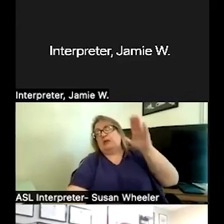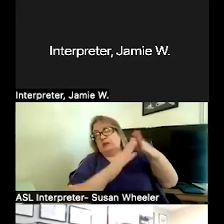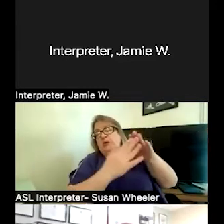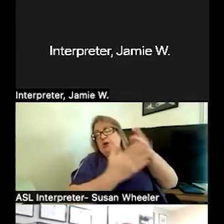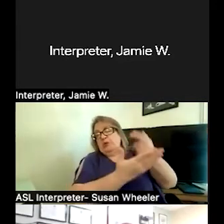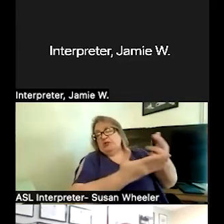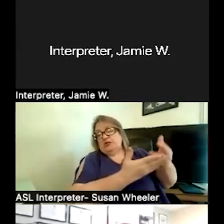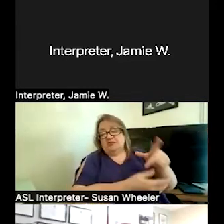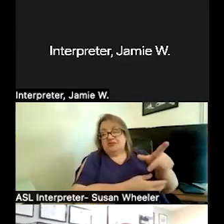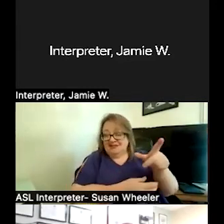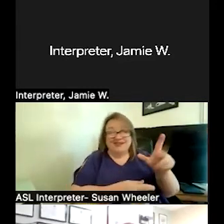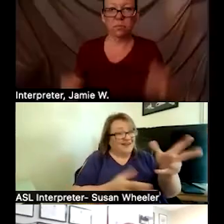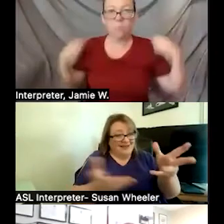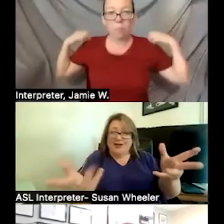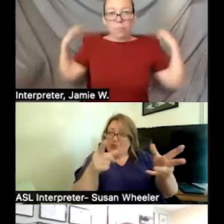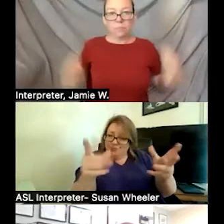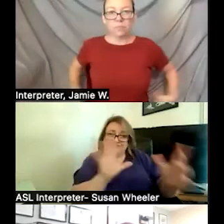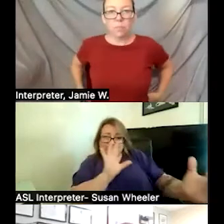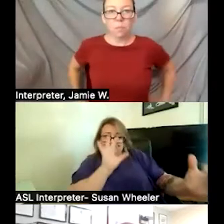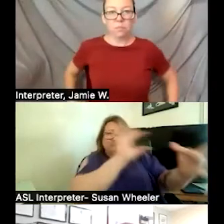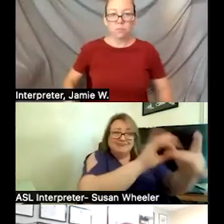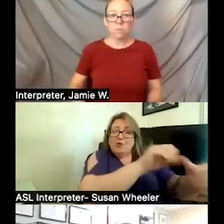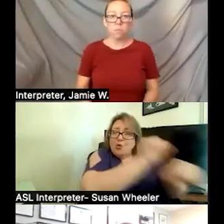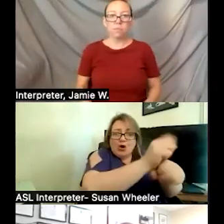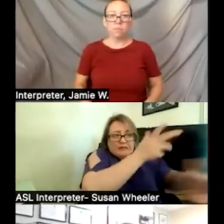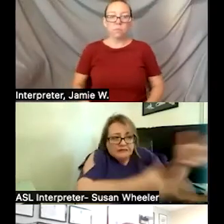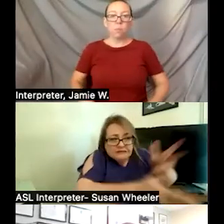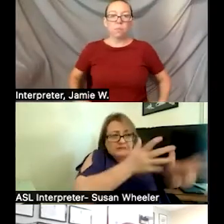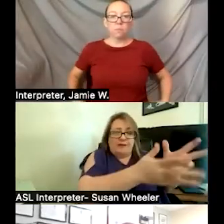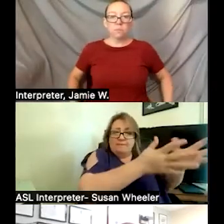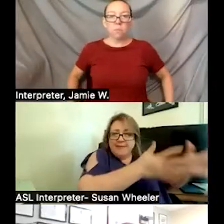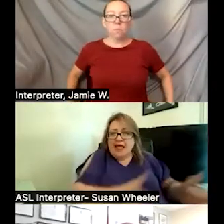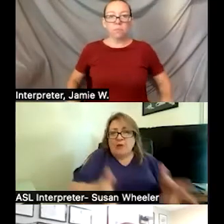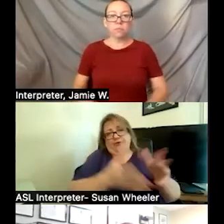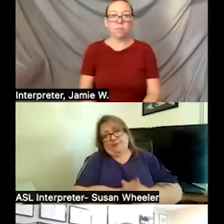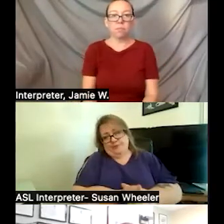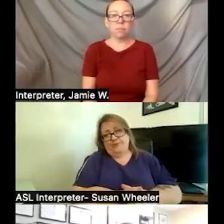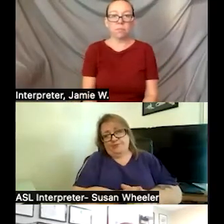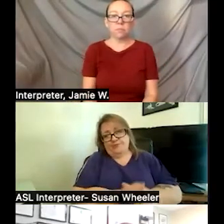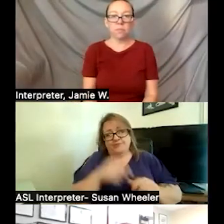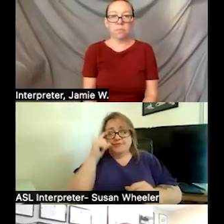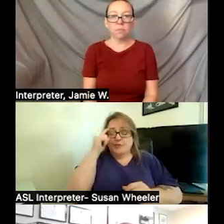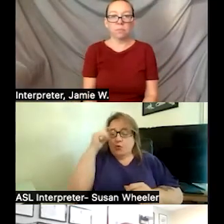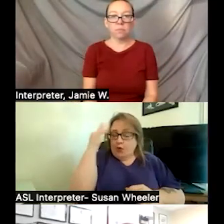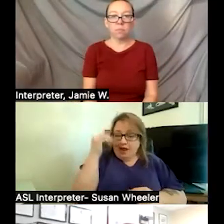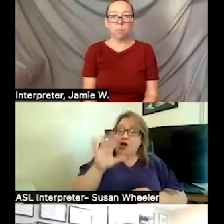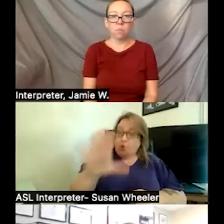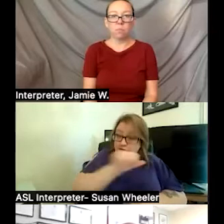resources out there, and work with those communities and plan with them so that your staff can be